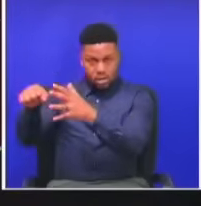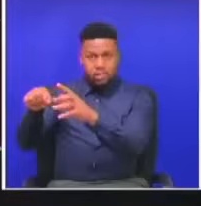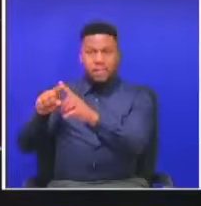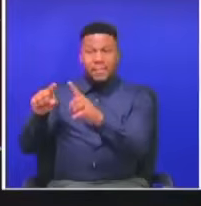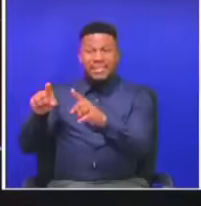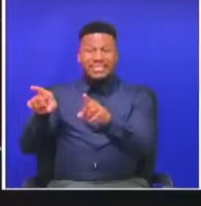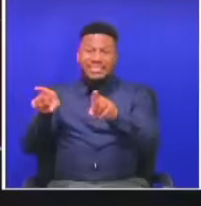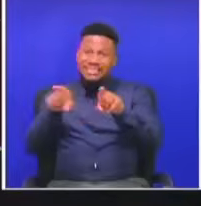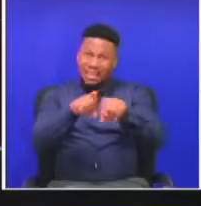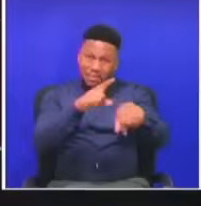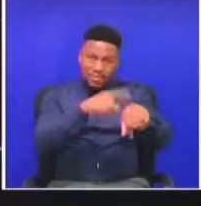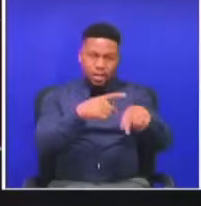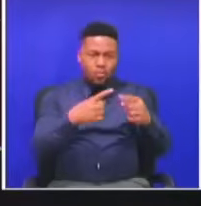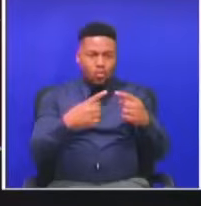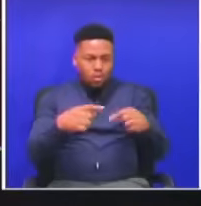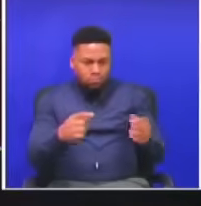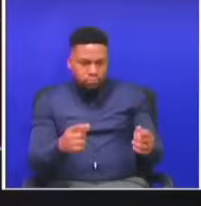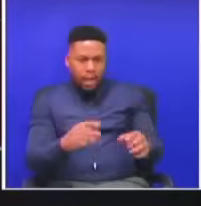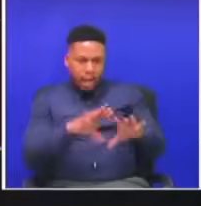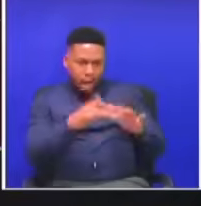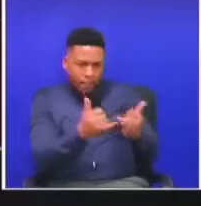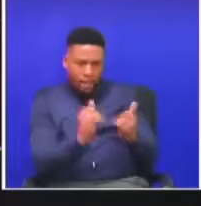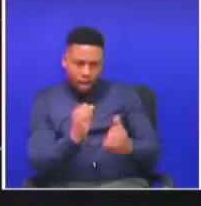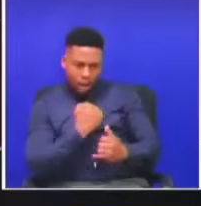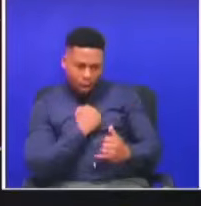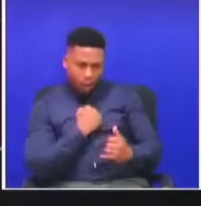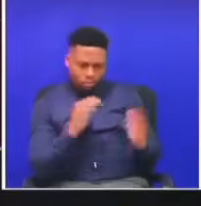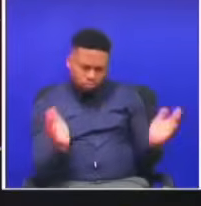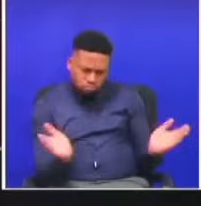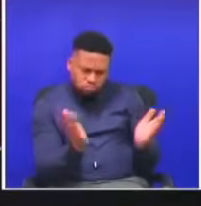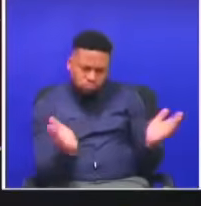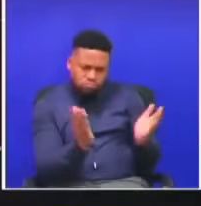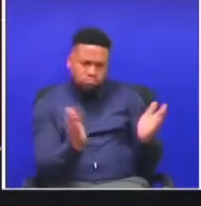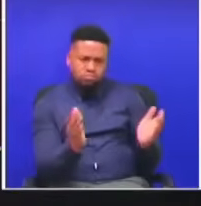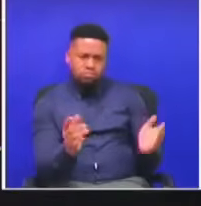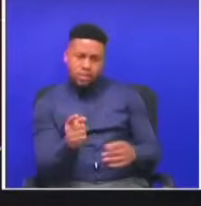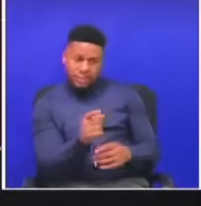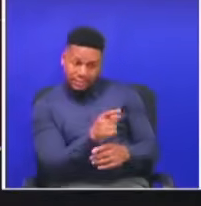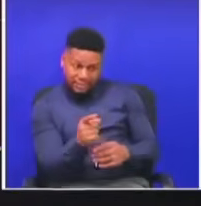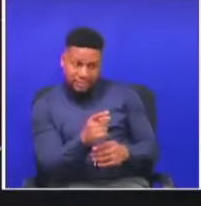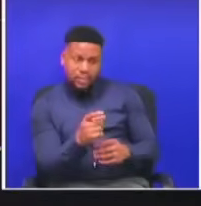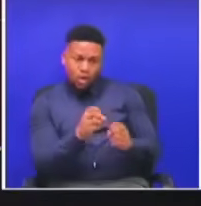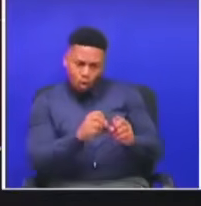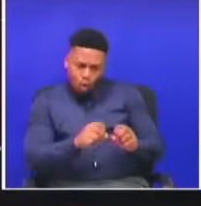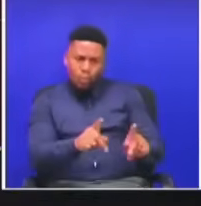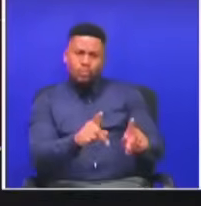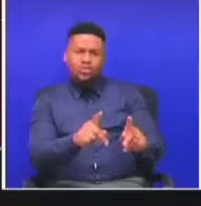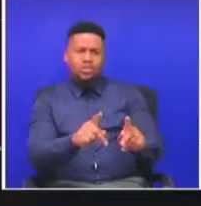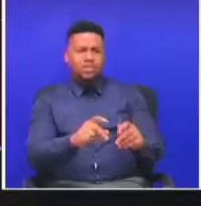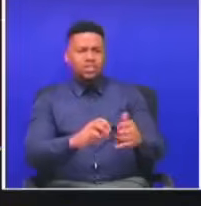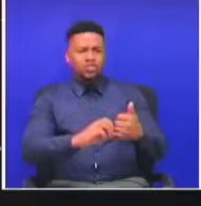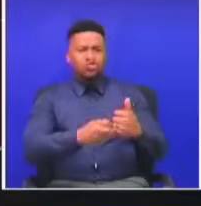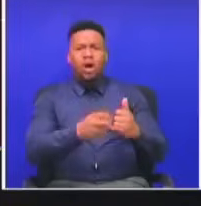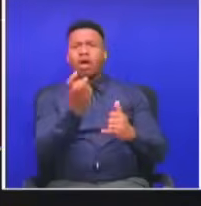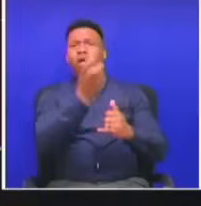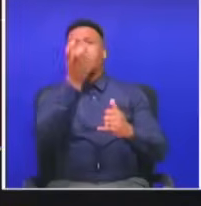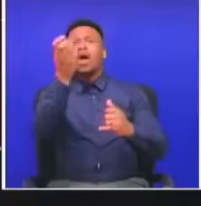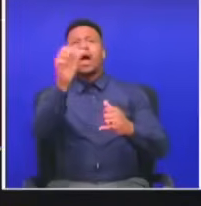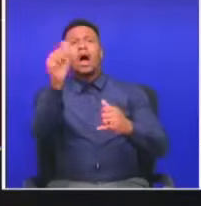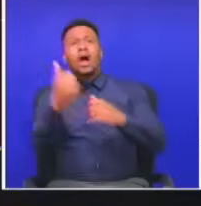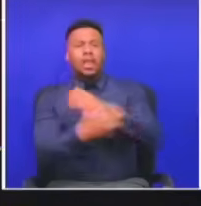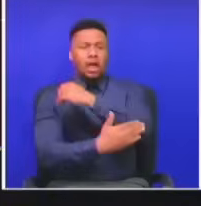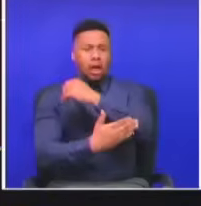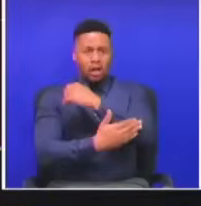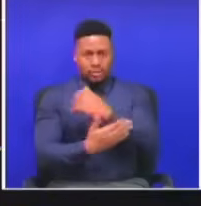our companies to use this as an opportunity to start seeking out other markets.